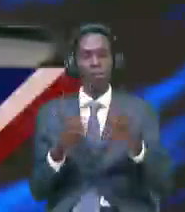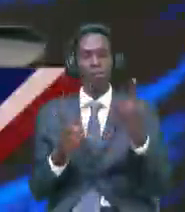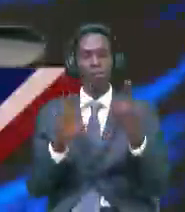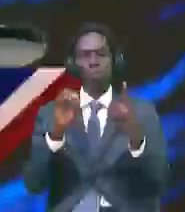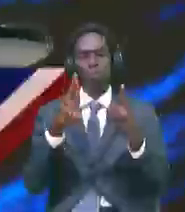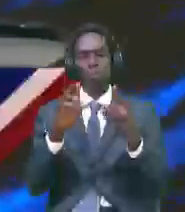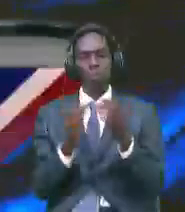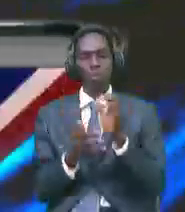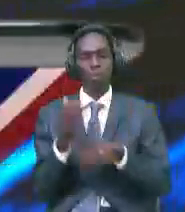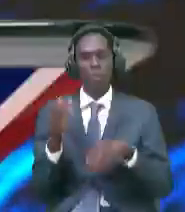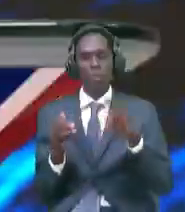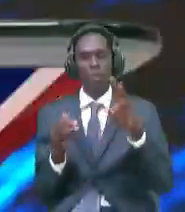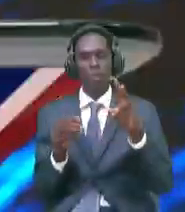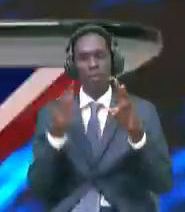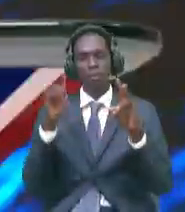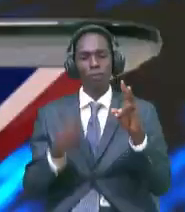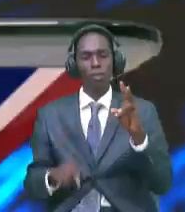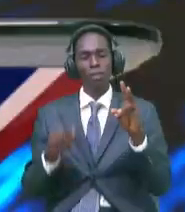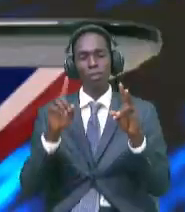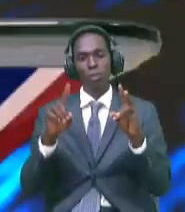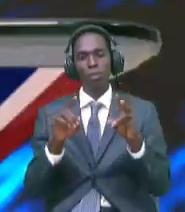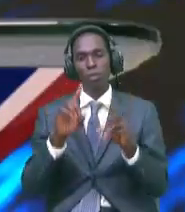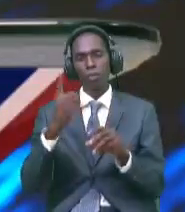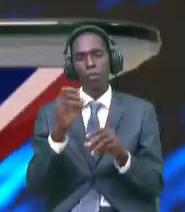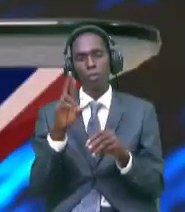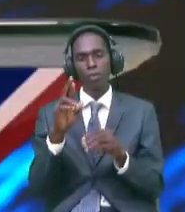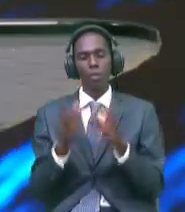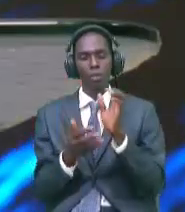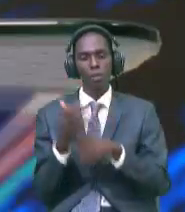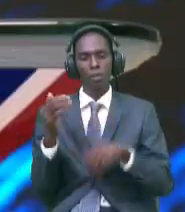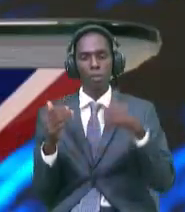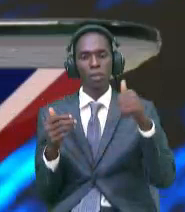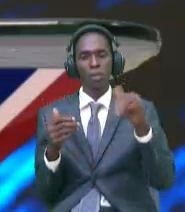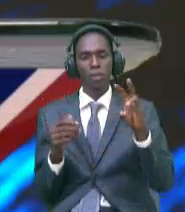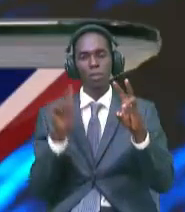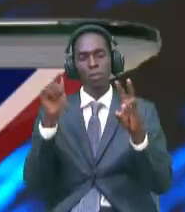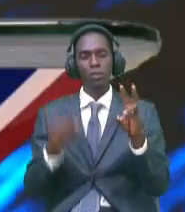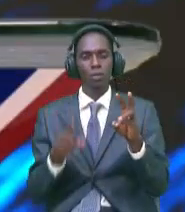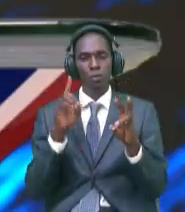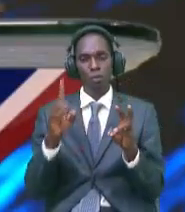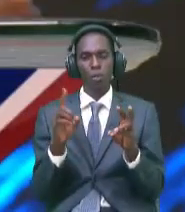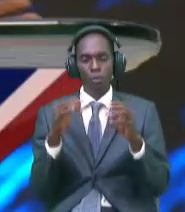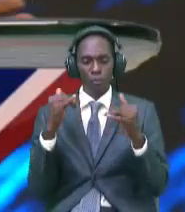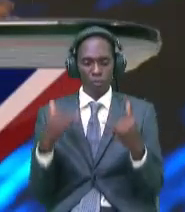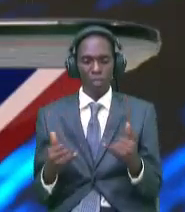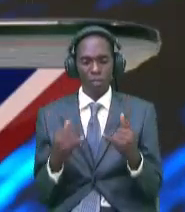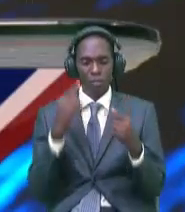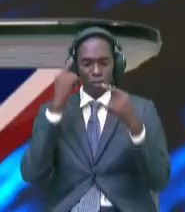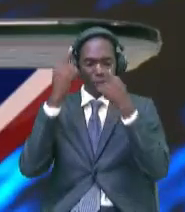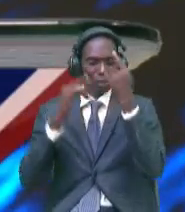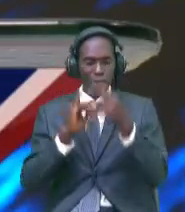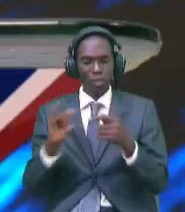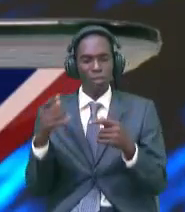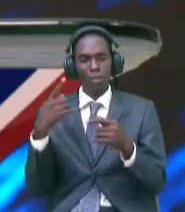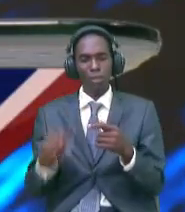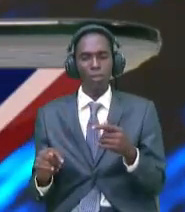from verse 1. Now, concerning the collection for the saints, the collection for the